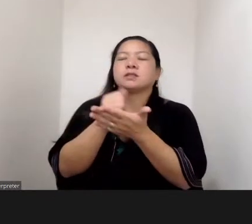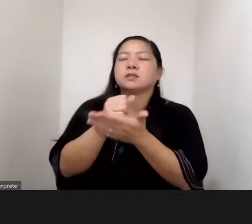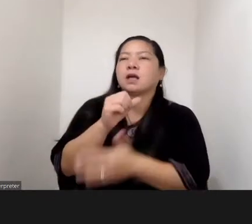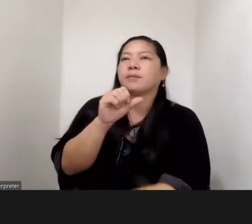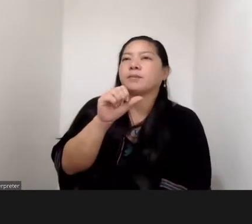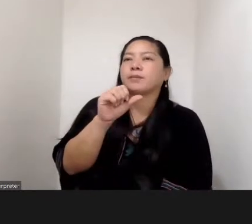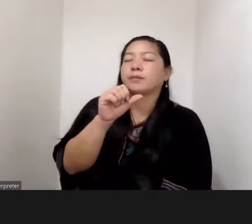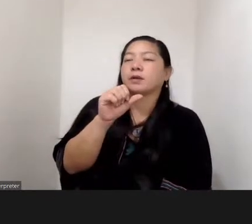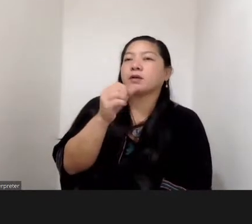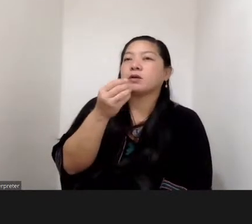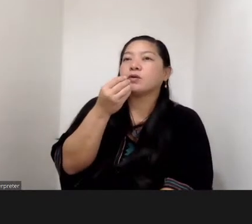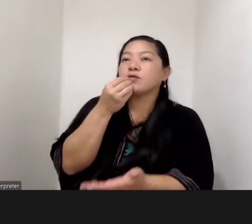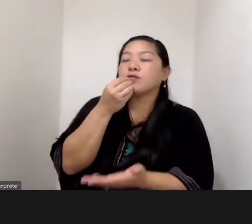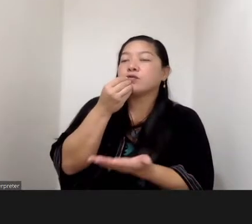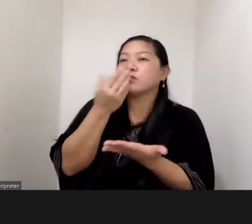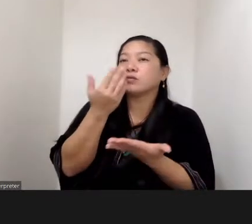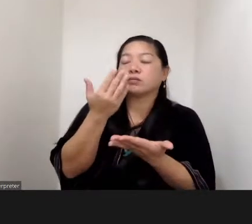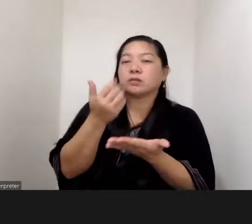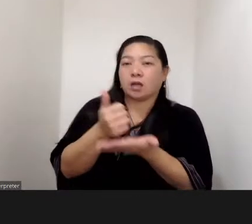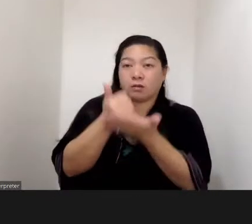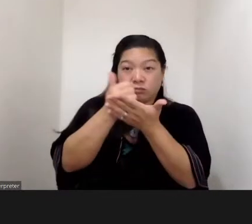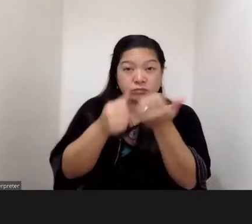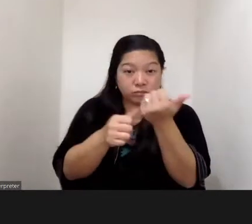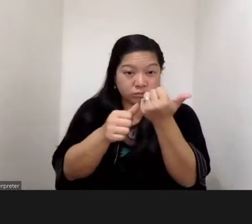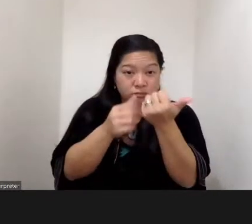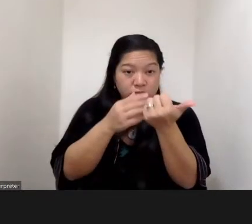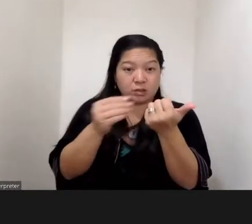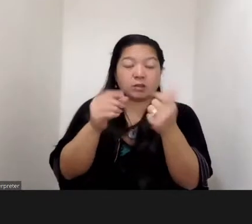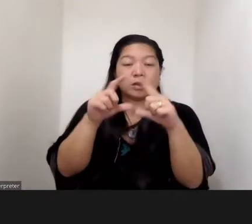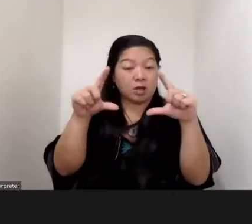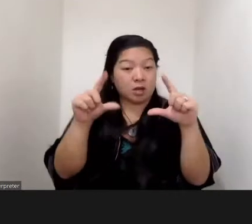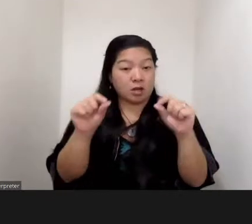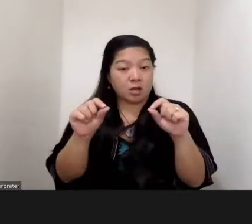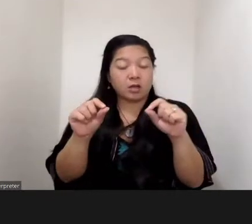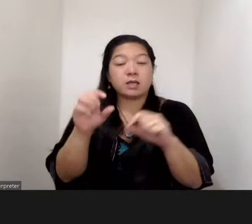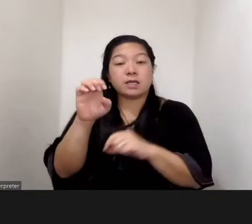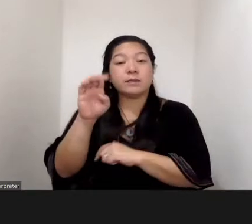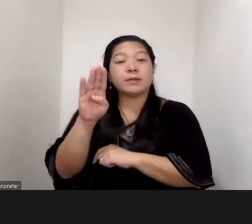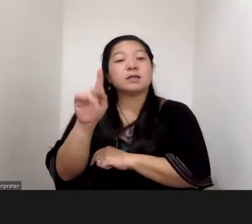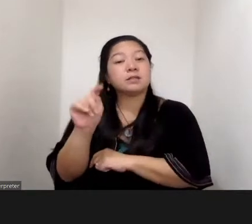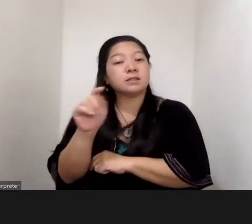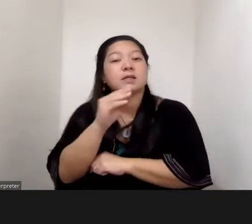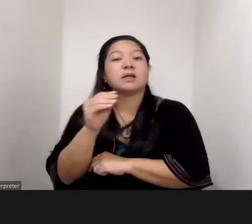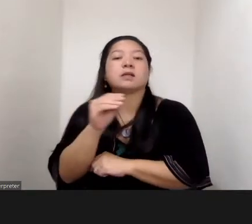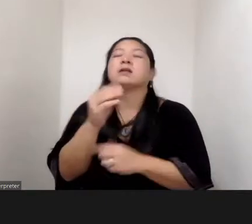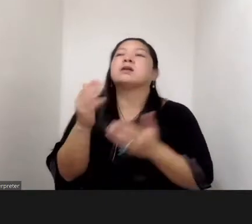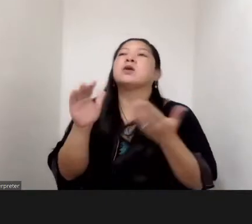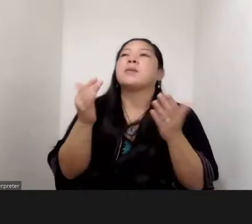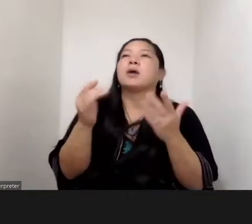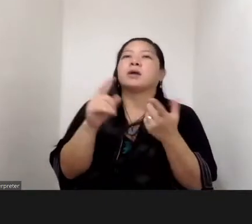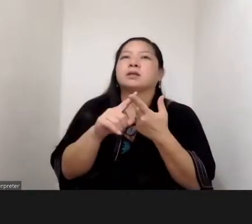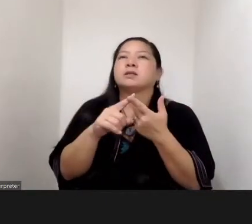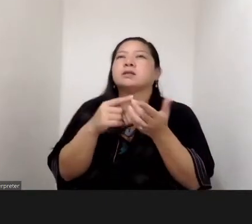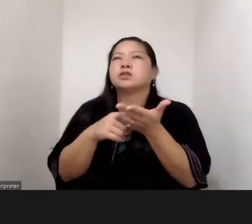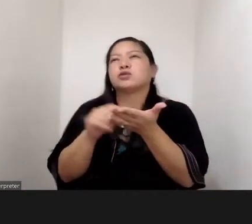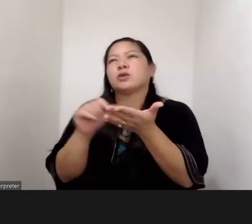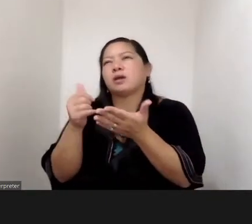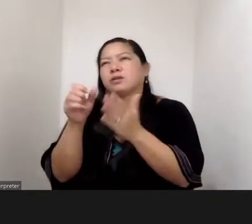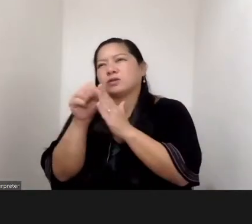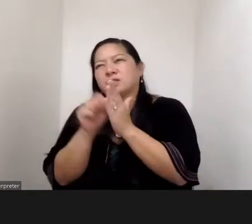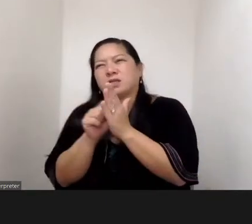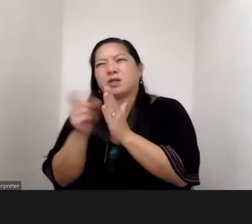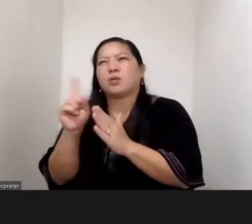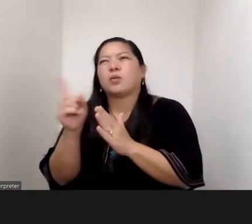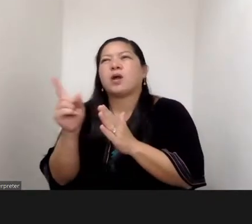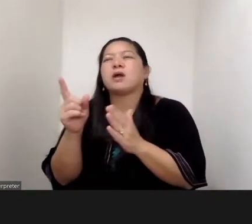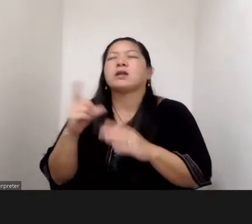but how, and if you could talk about this more, Governor, you said, in comparing this to other states where their